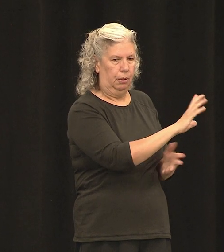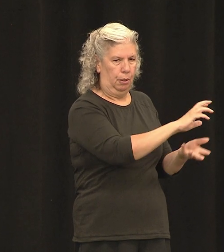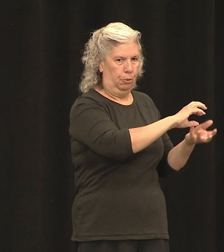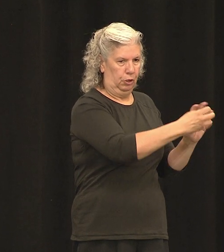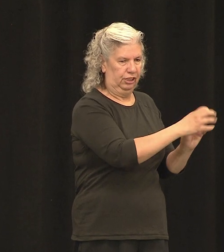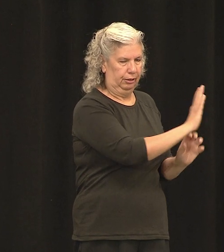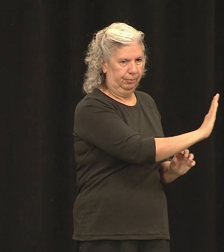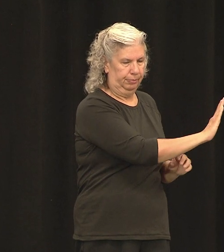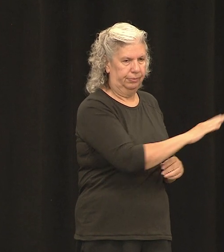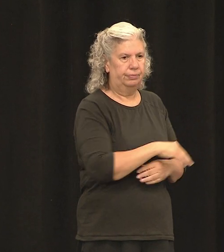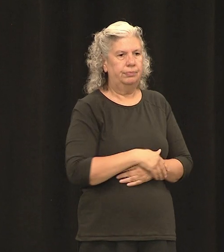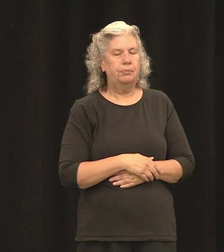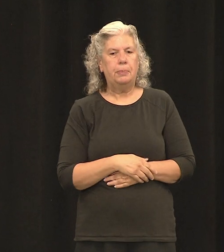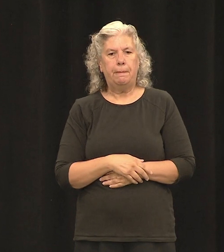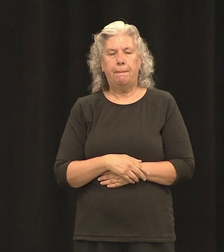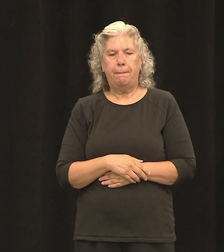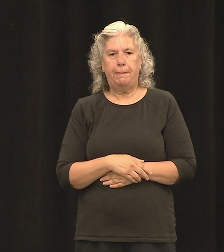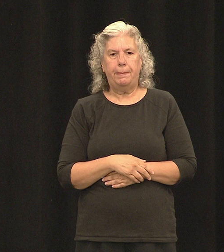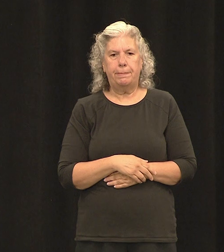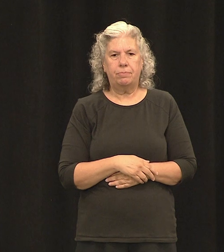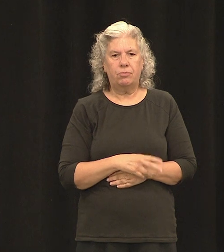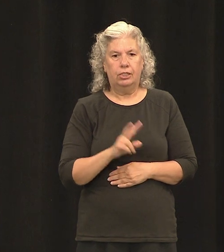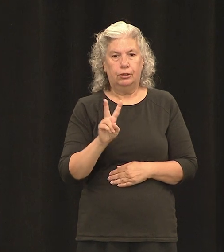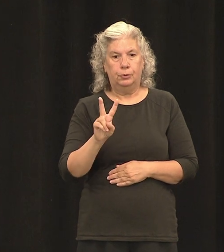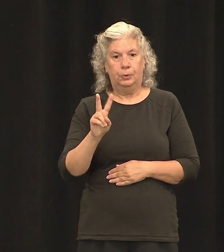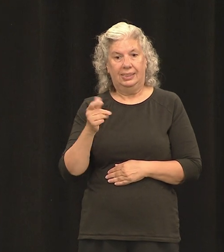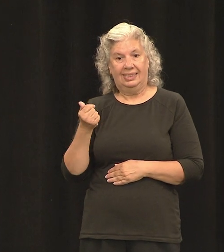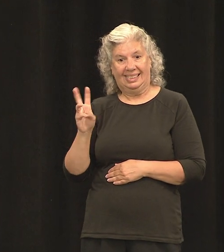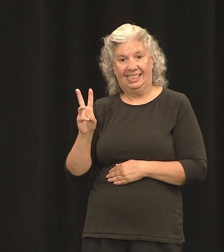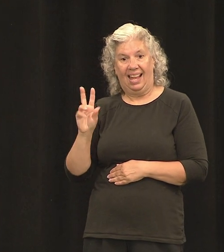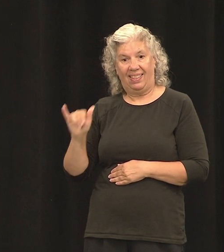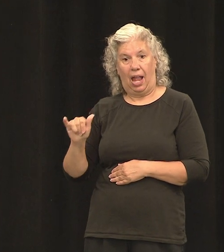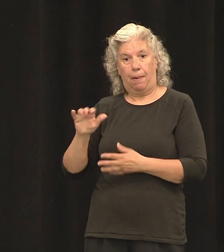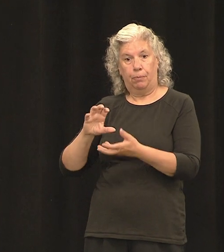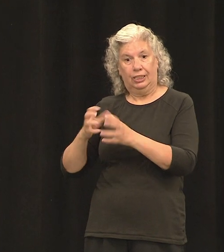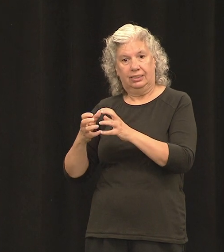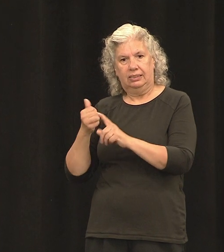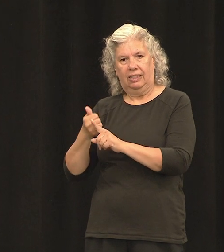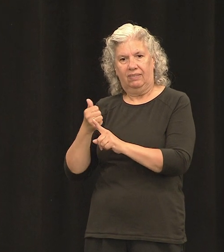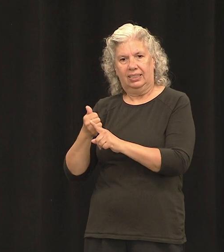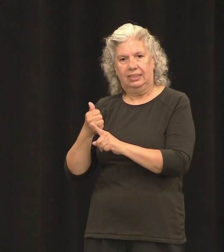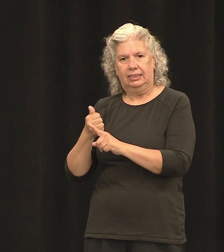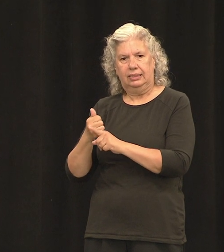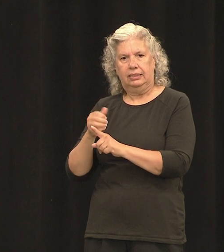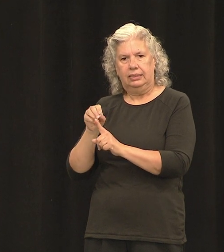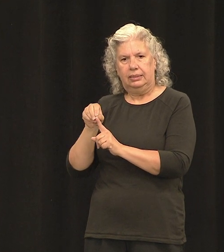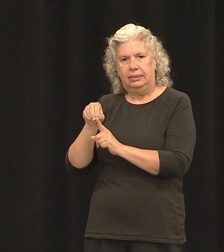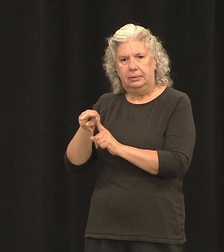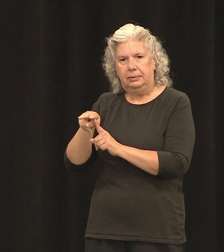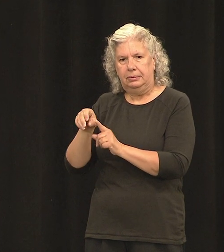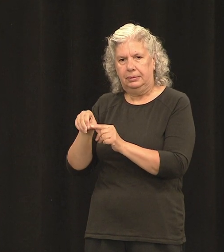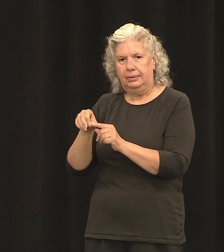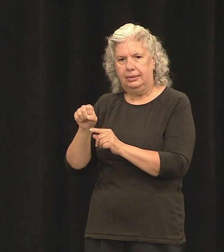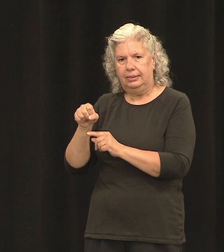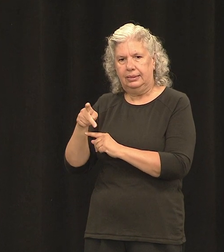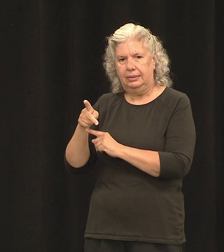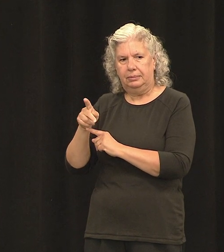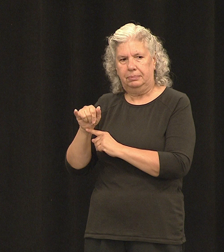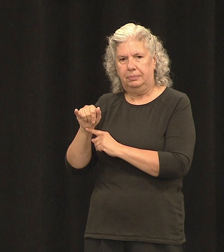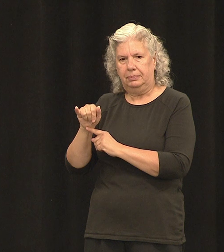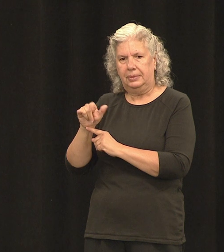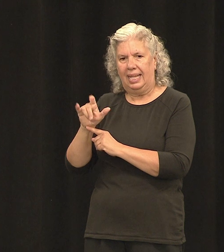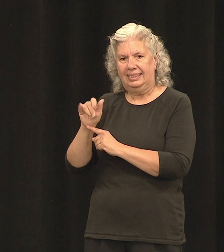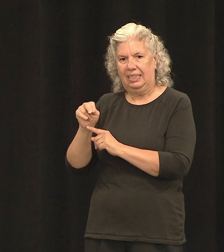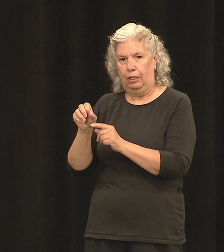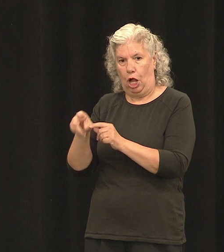So the 216A mutation is a splicing mutation. That means it causes a change